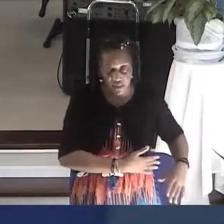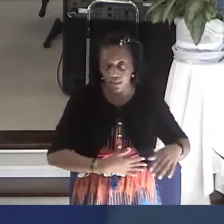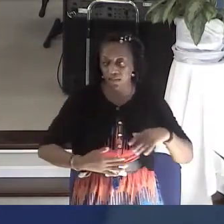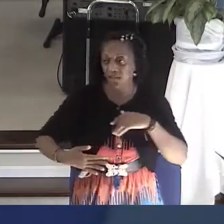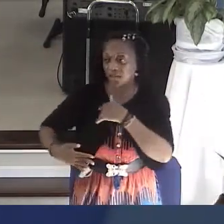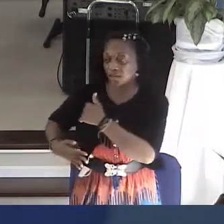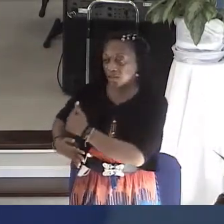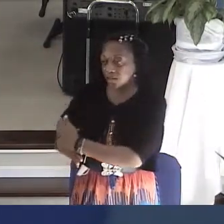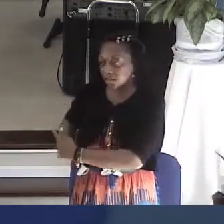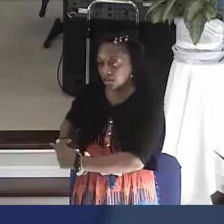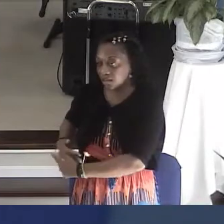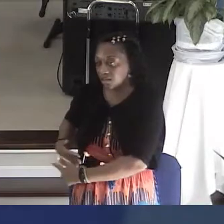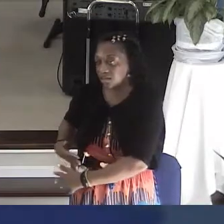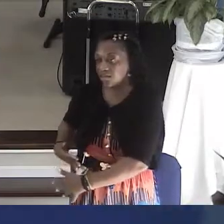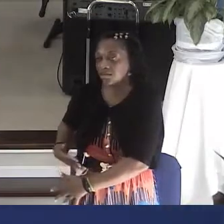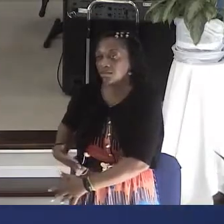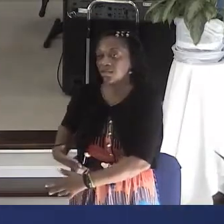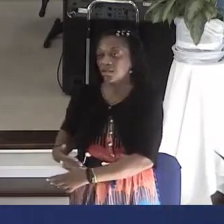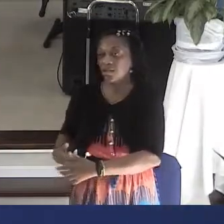lead